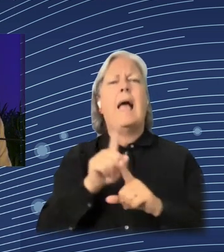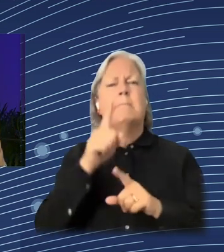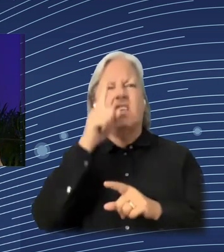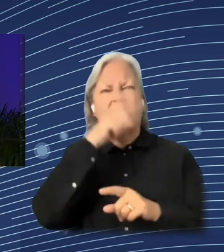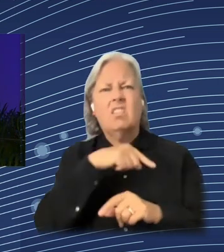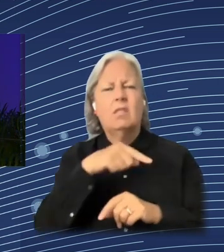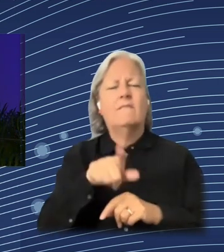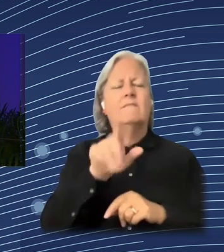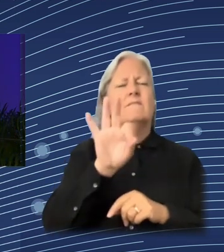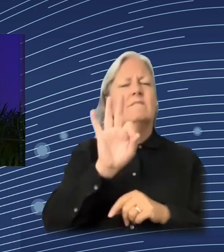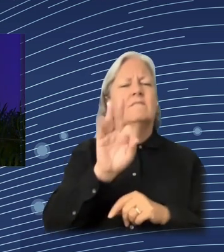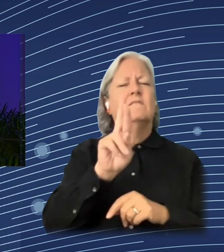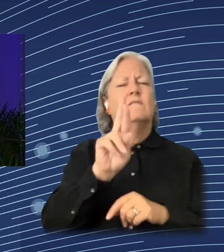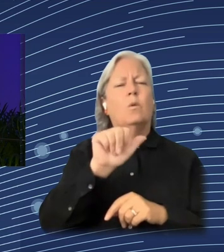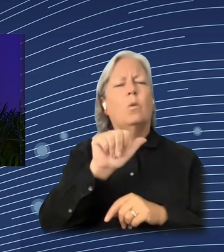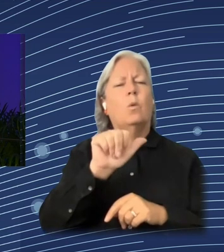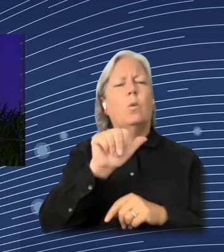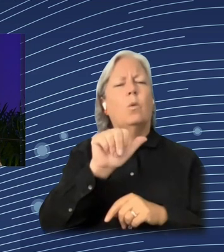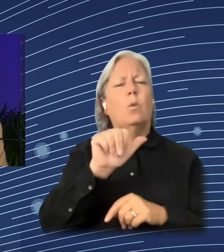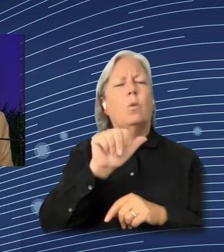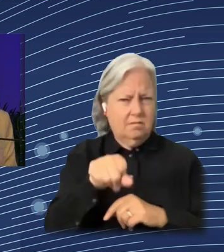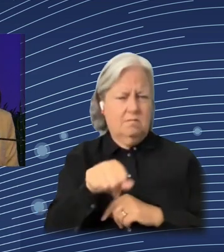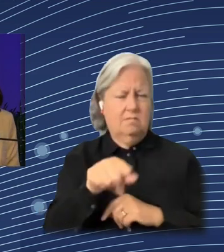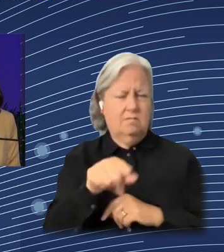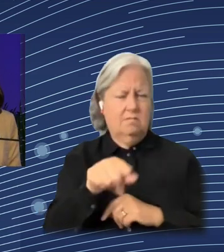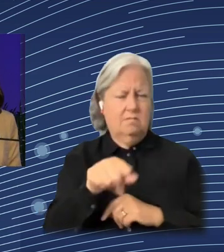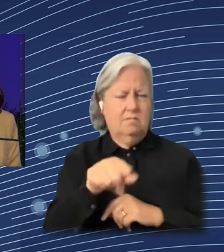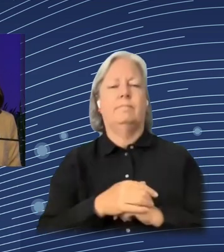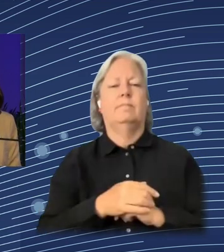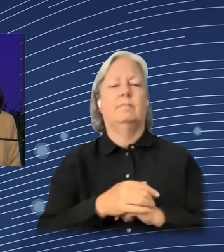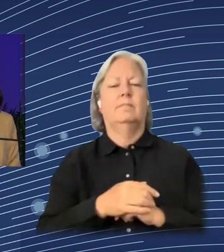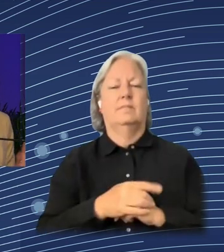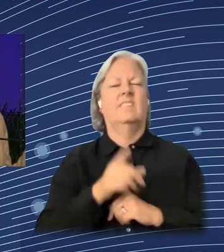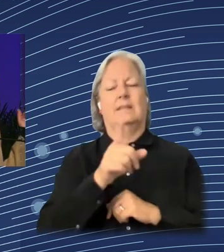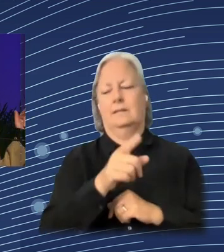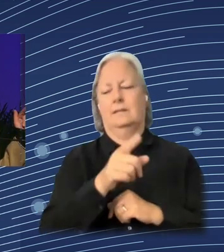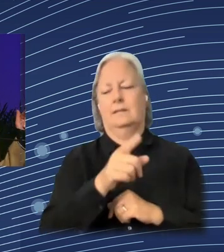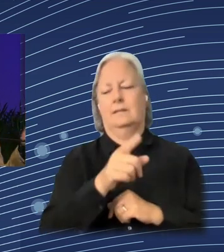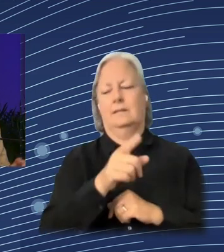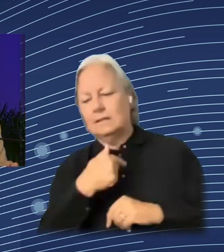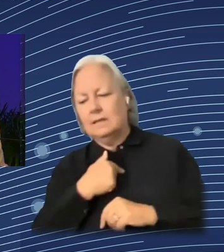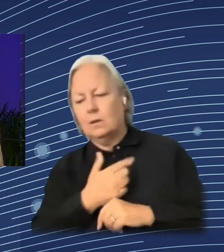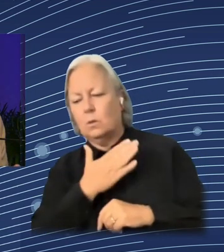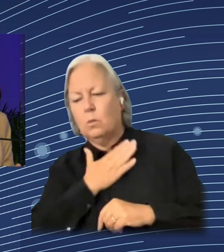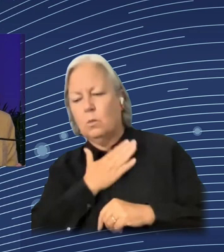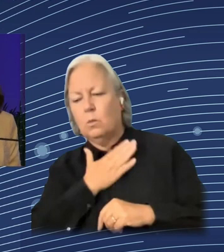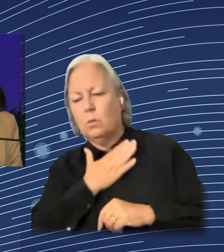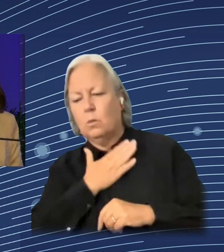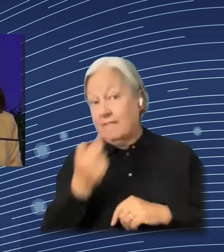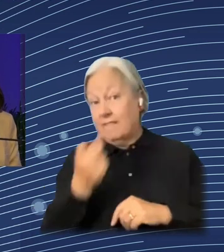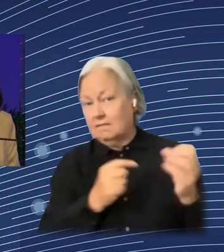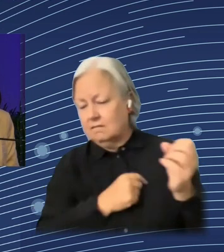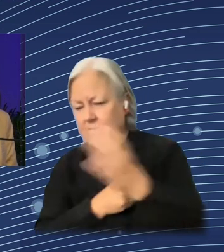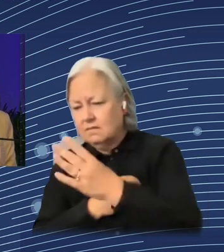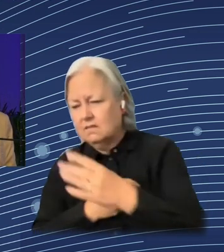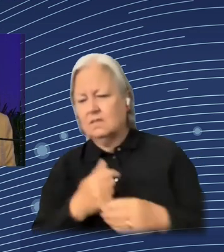But before I do that, I just would like, next slide please, to very